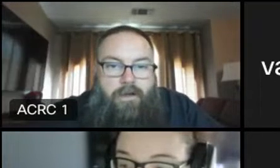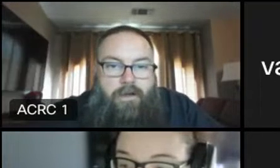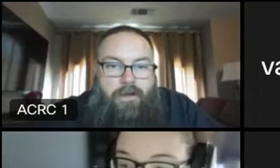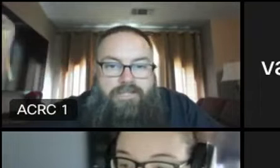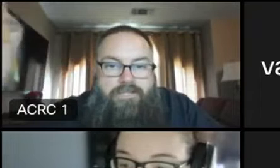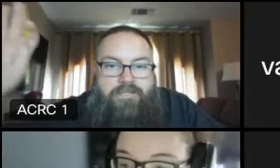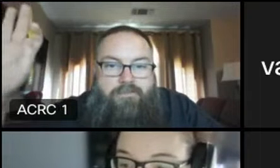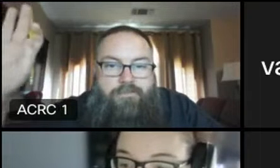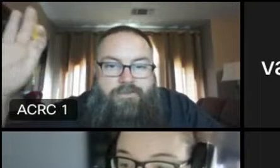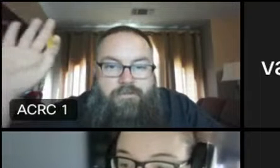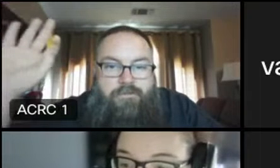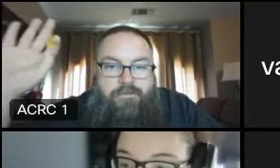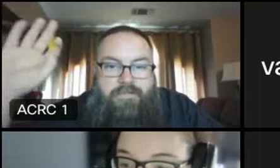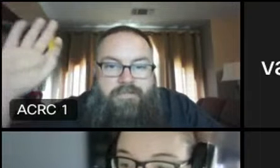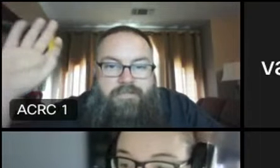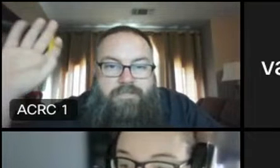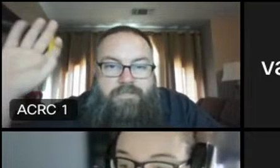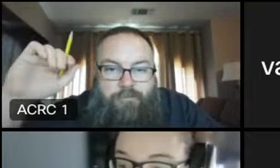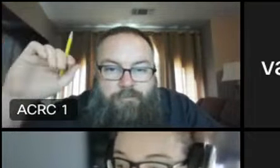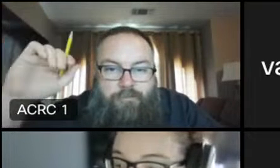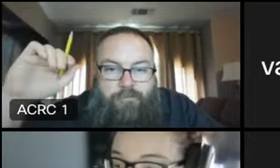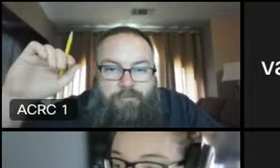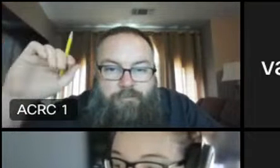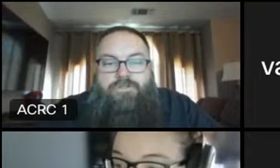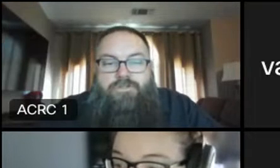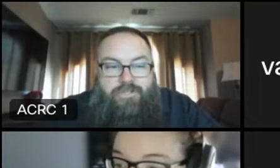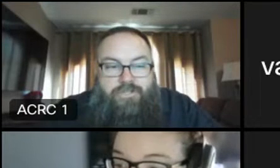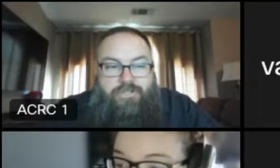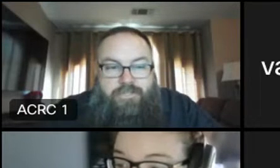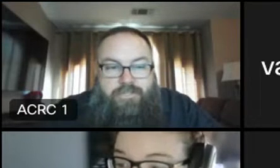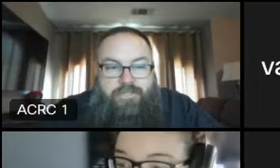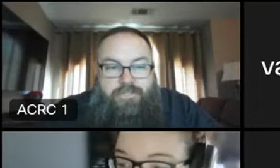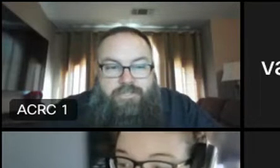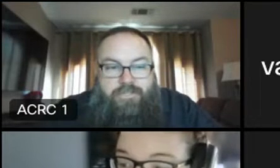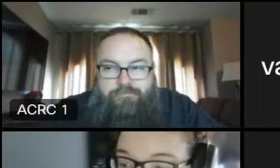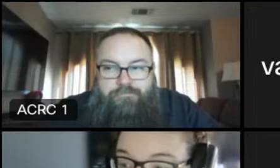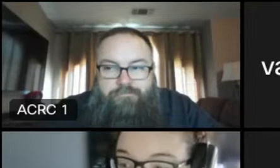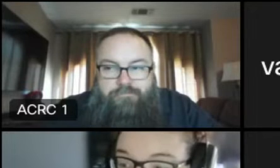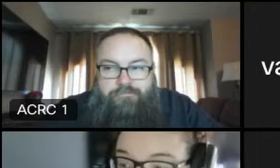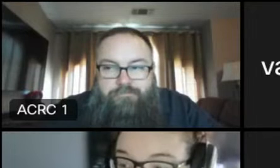new authorizations in for services for those traditional activities.